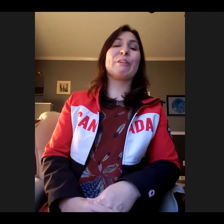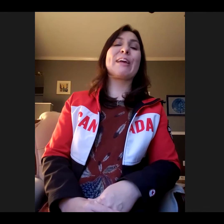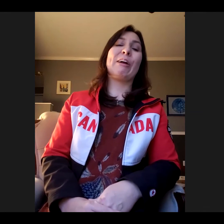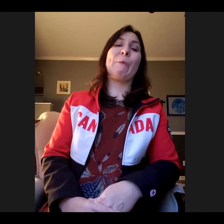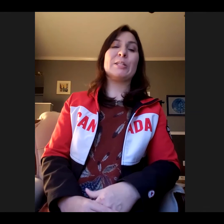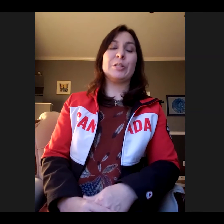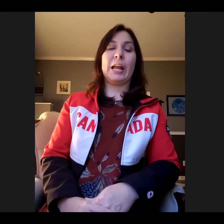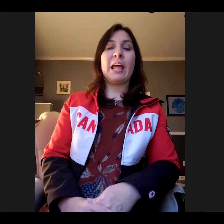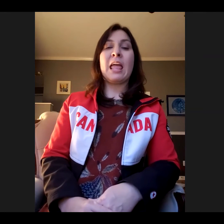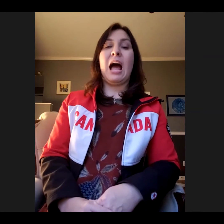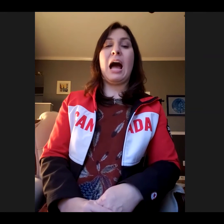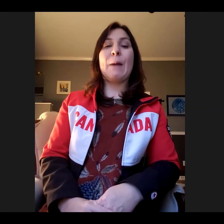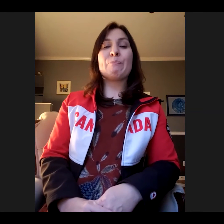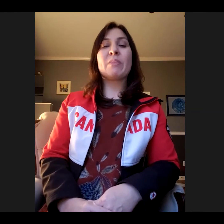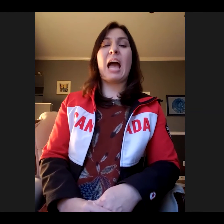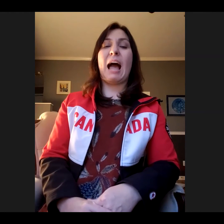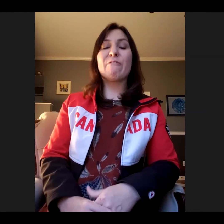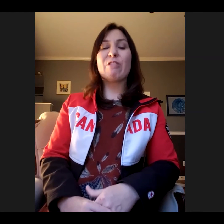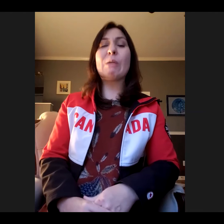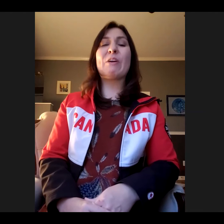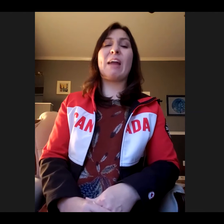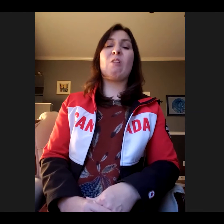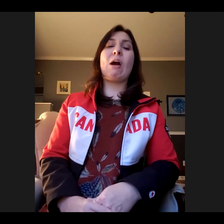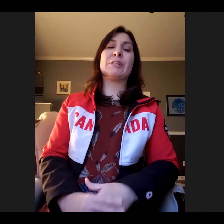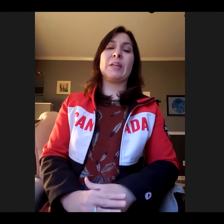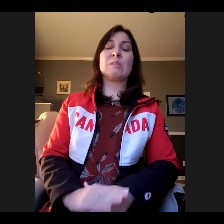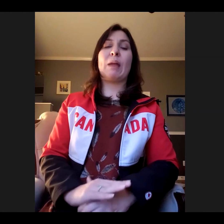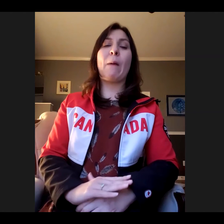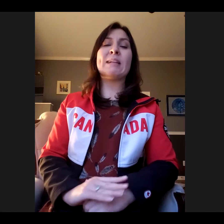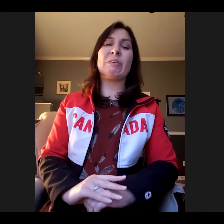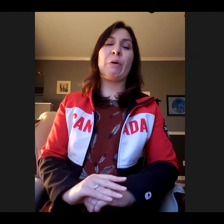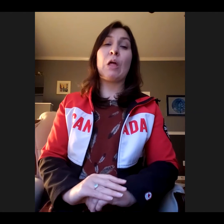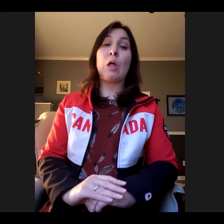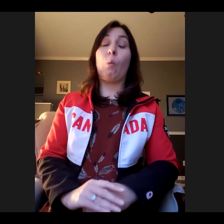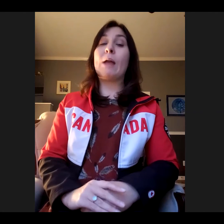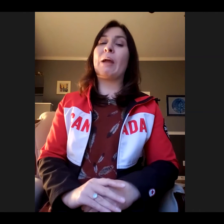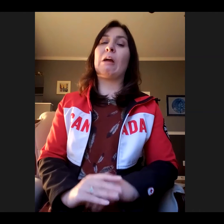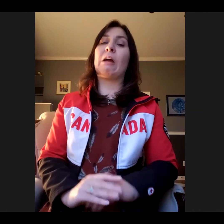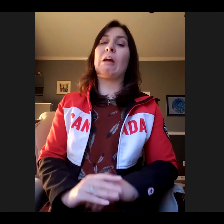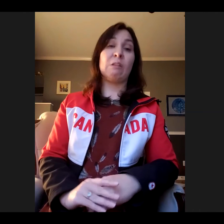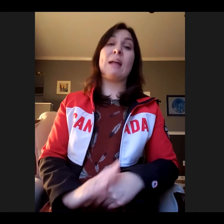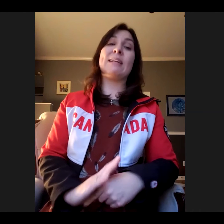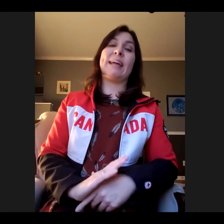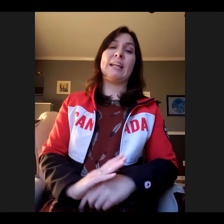That's a really good question. Yeah, I've thought about that a lot, actually, because when I went to one Paralympics in London in